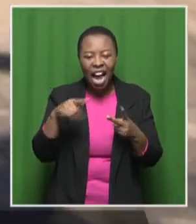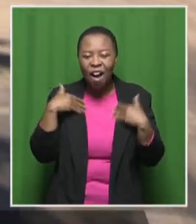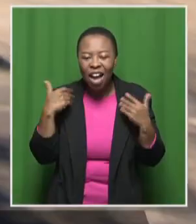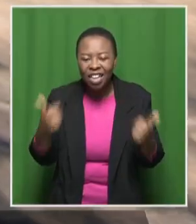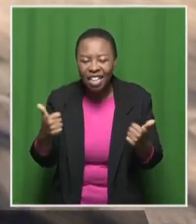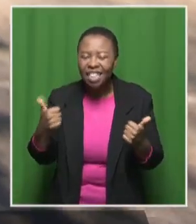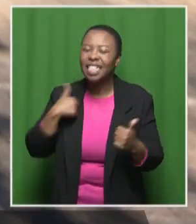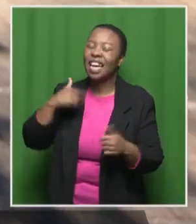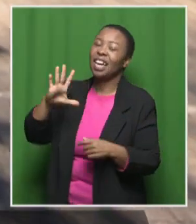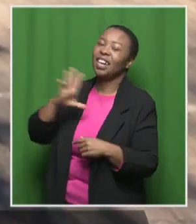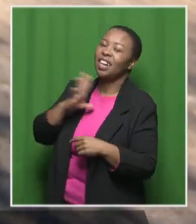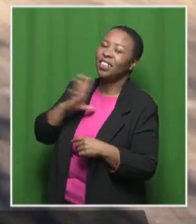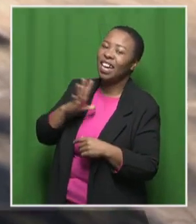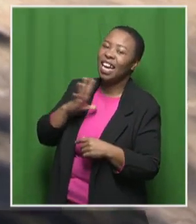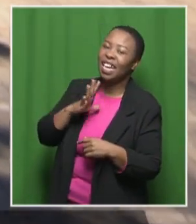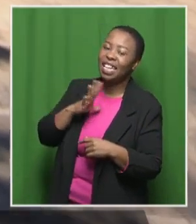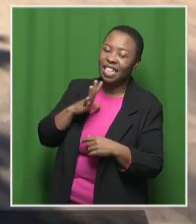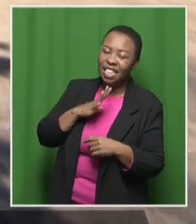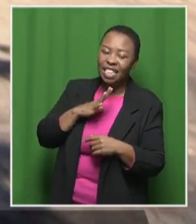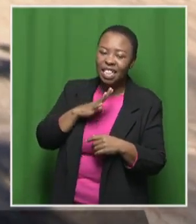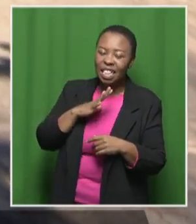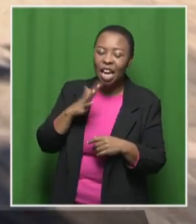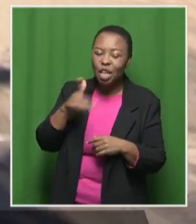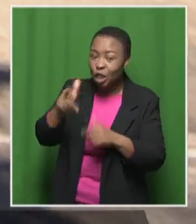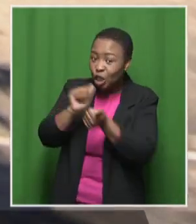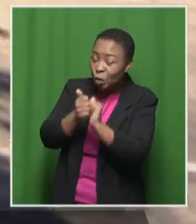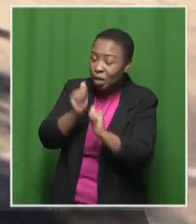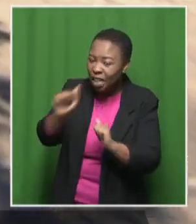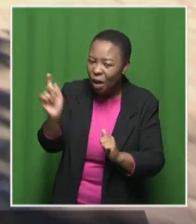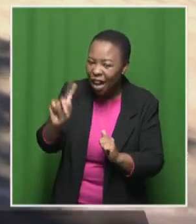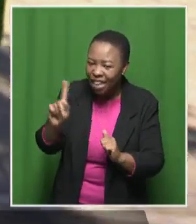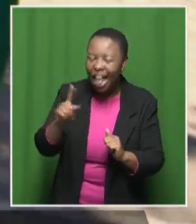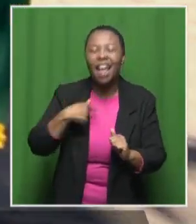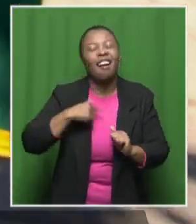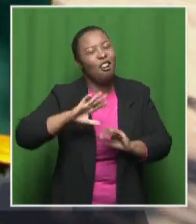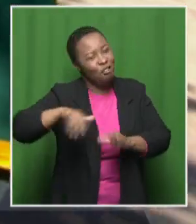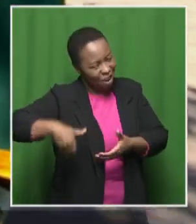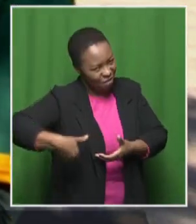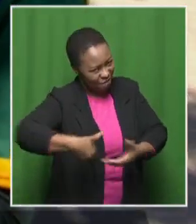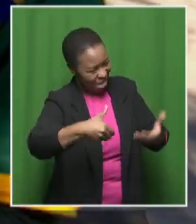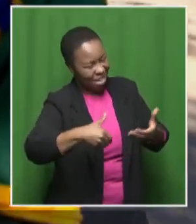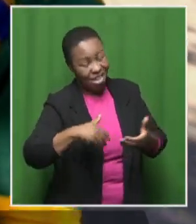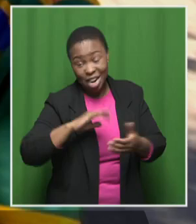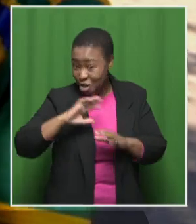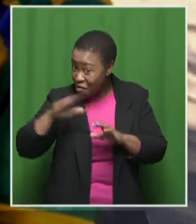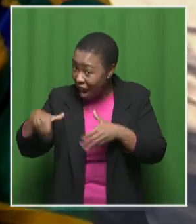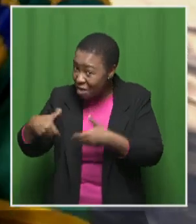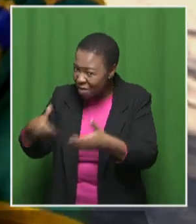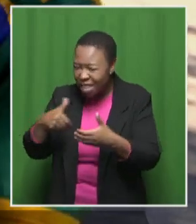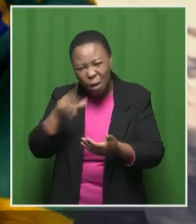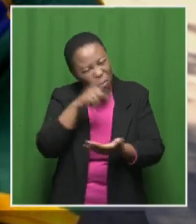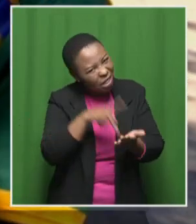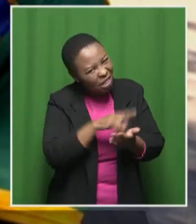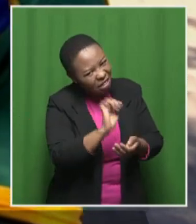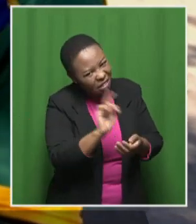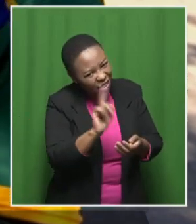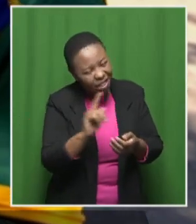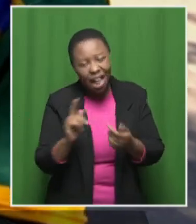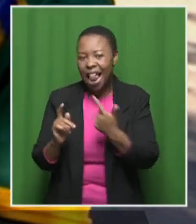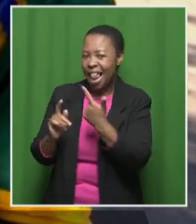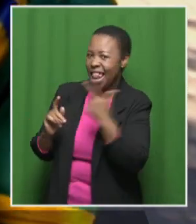fine, and you? I'm good. So, Lamar, tell me, what sport do you play? I play rugby, Rugby. What position are you in? left